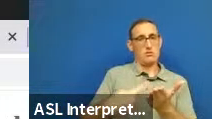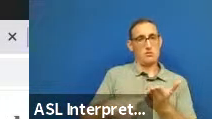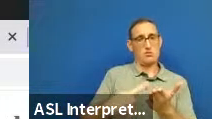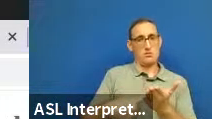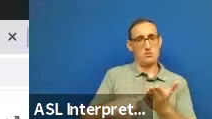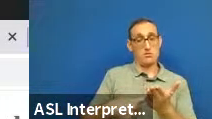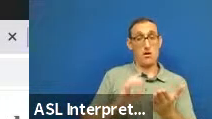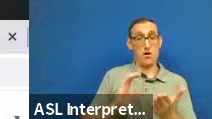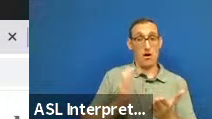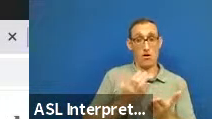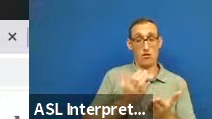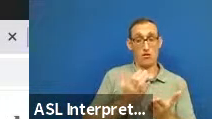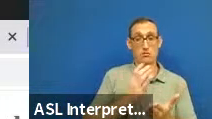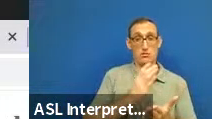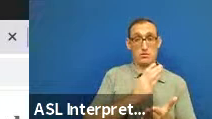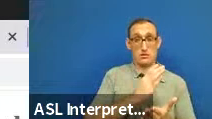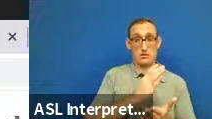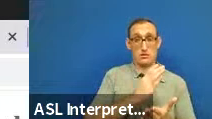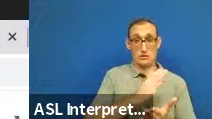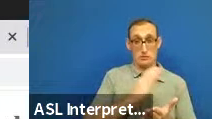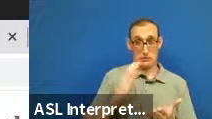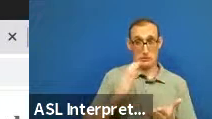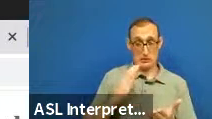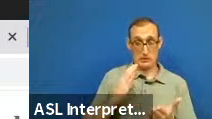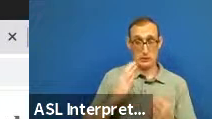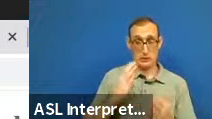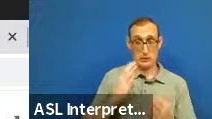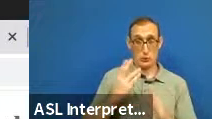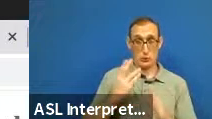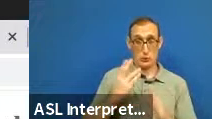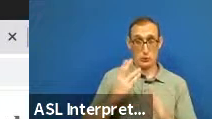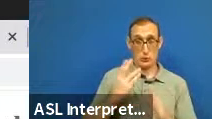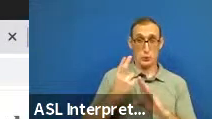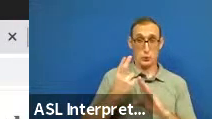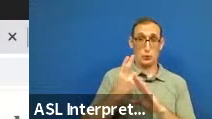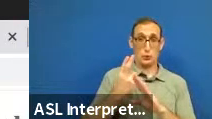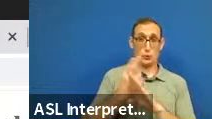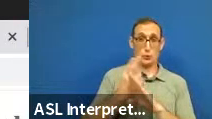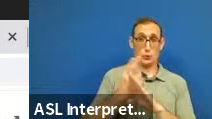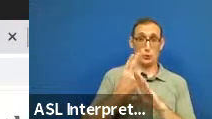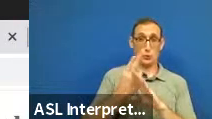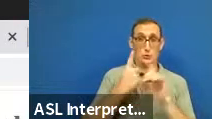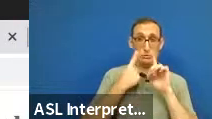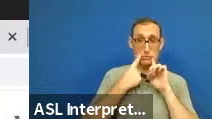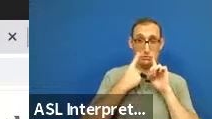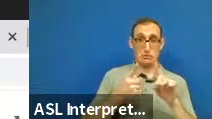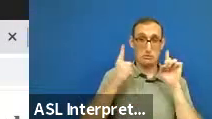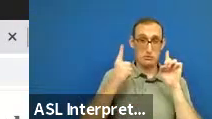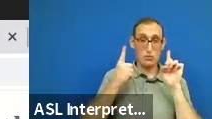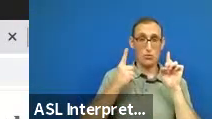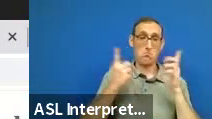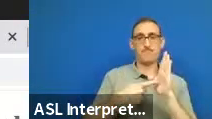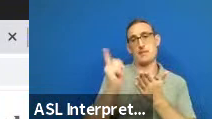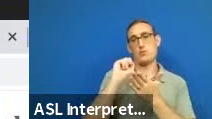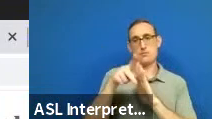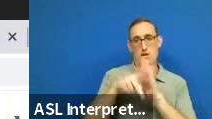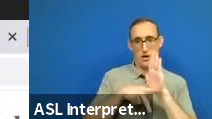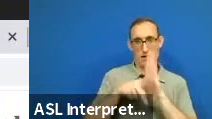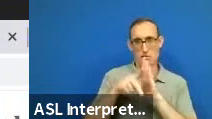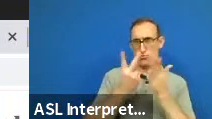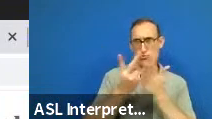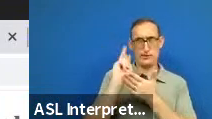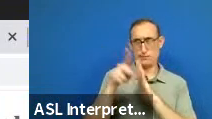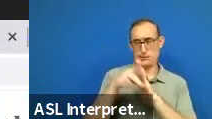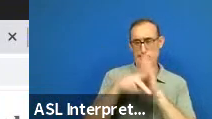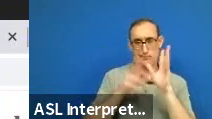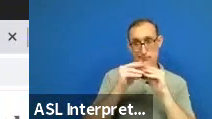we using those committees effectively? So for instance, I think maybe last week's policy meeting or the week before last, I can't